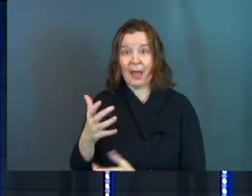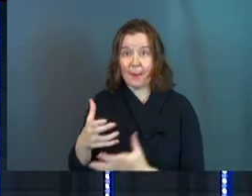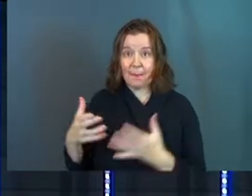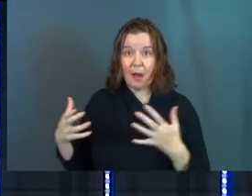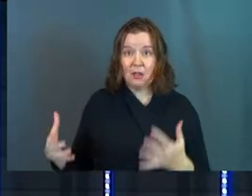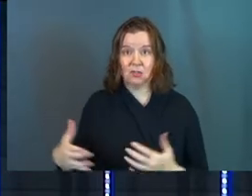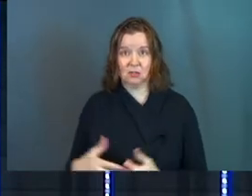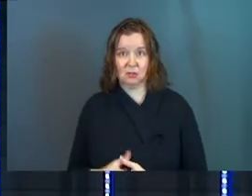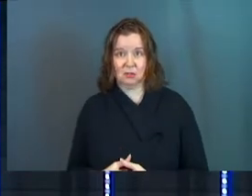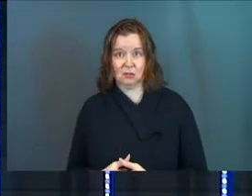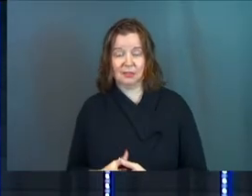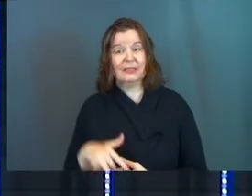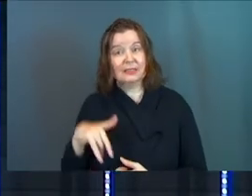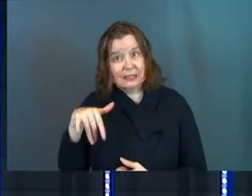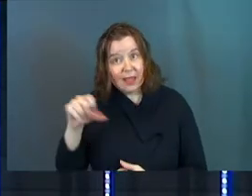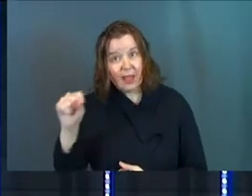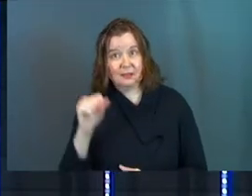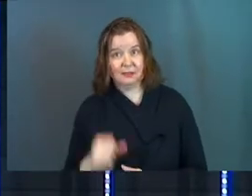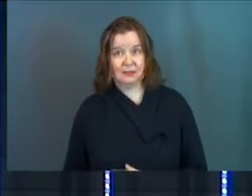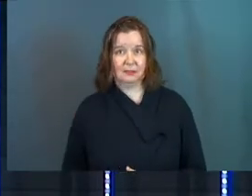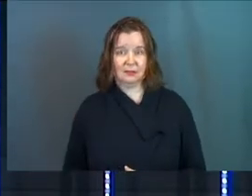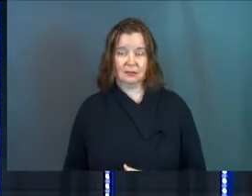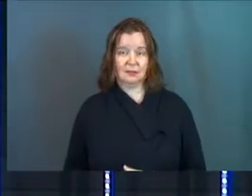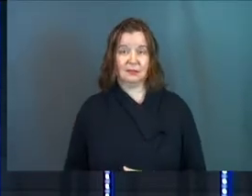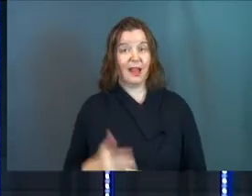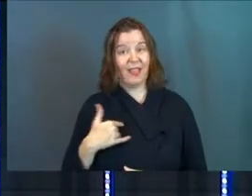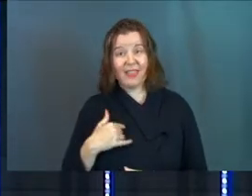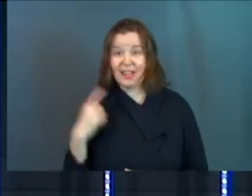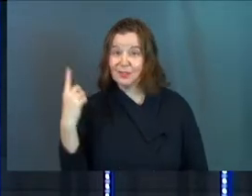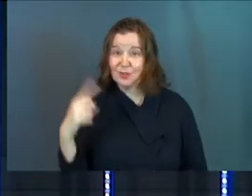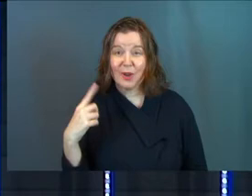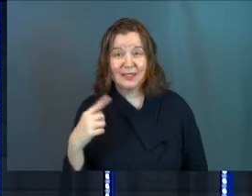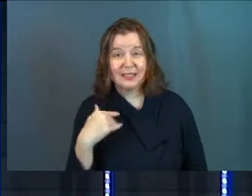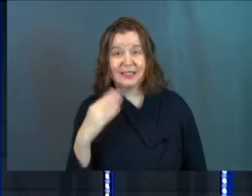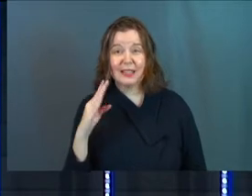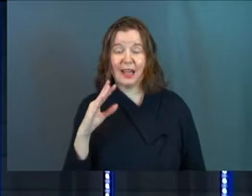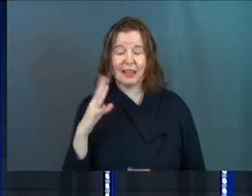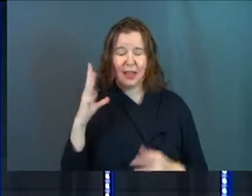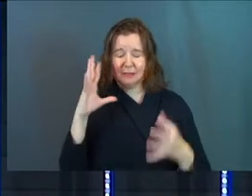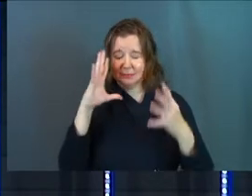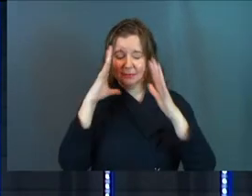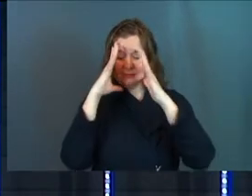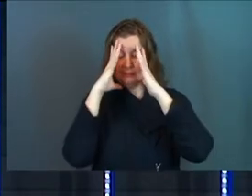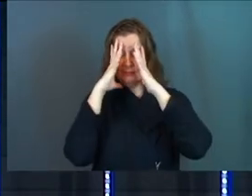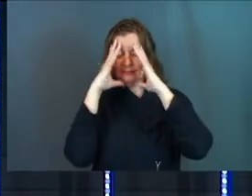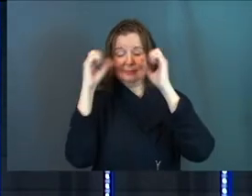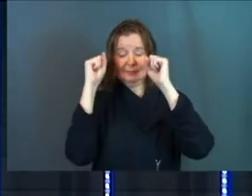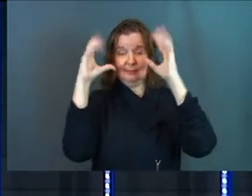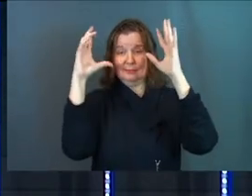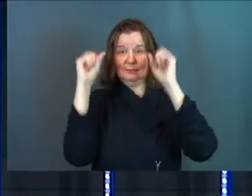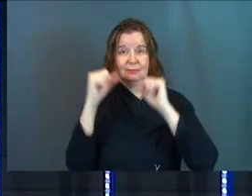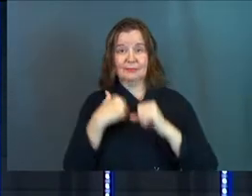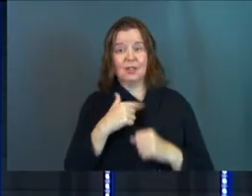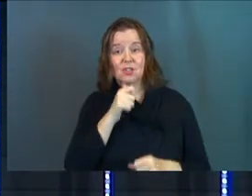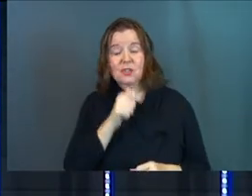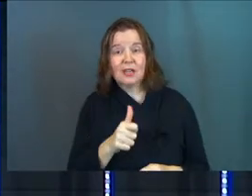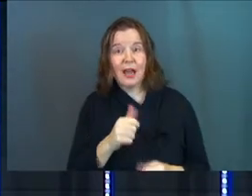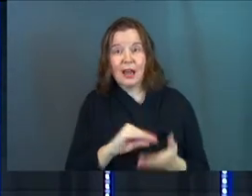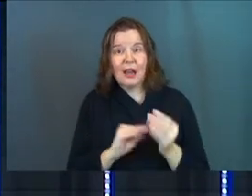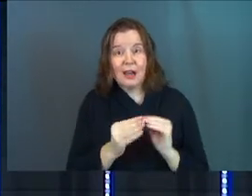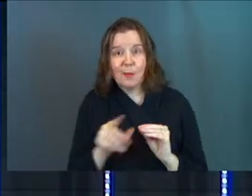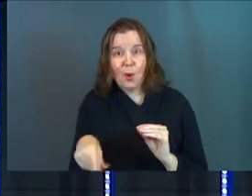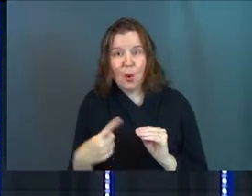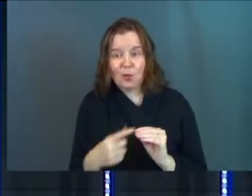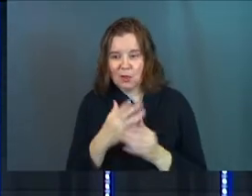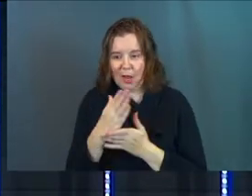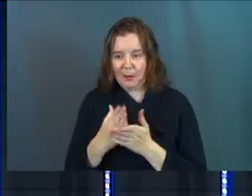that much? Yes. And that's crazy. That boggles my mind. It should boggle your mind. You're not a number